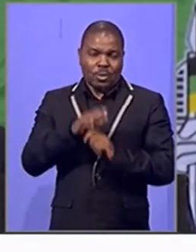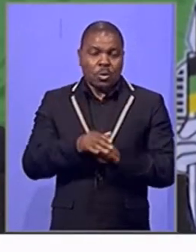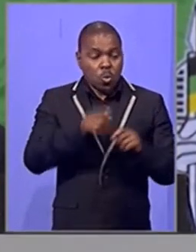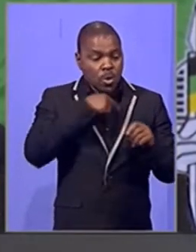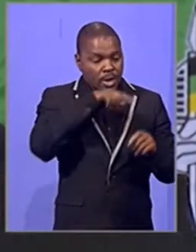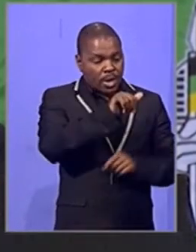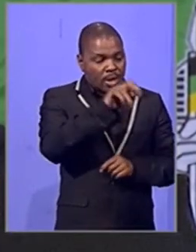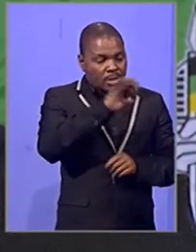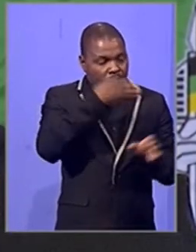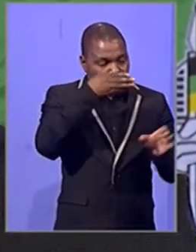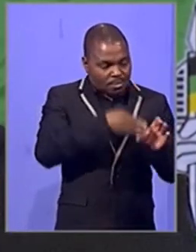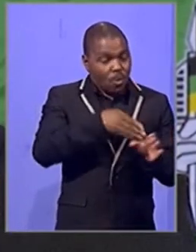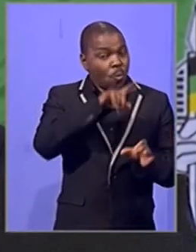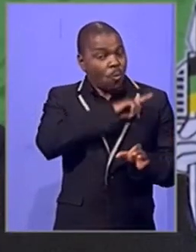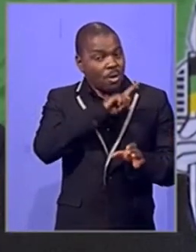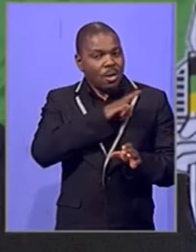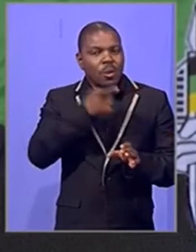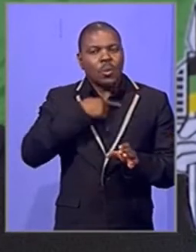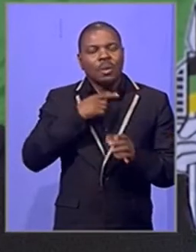to serve the people.